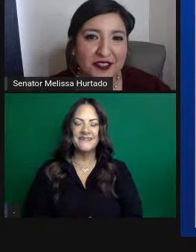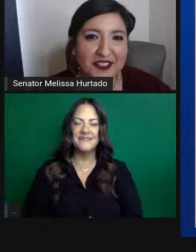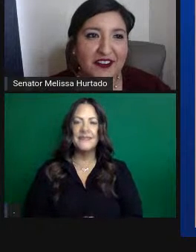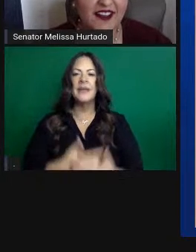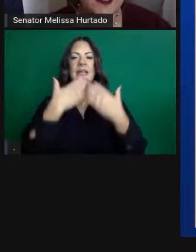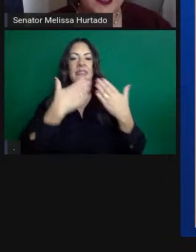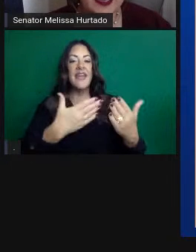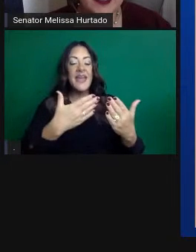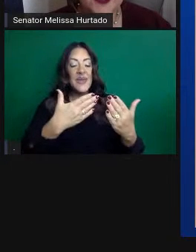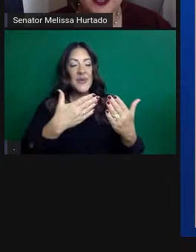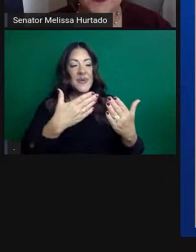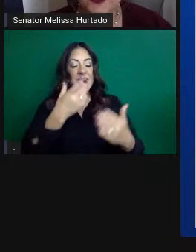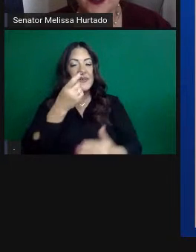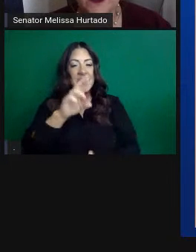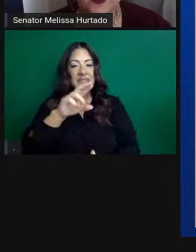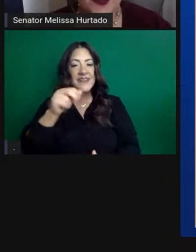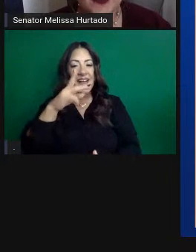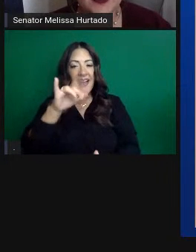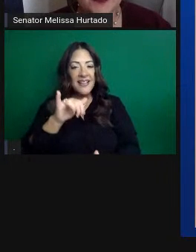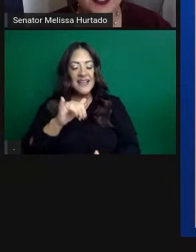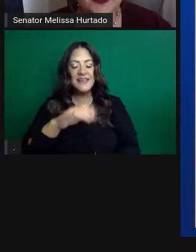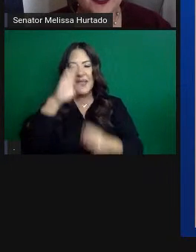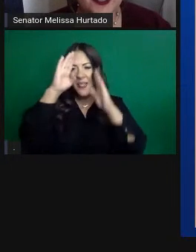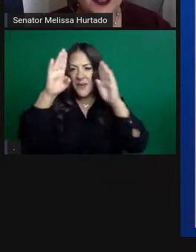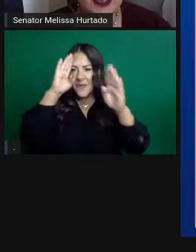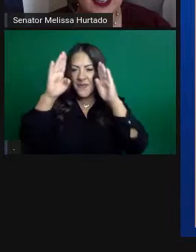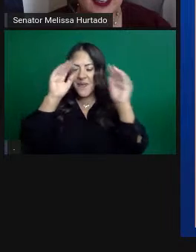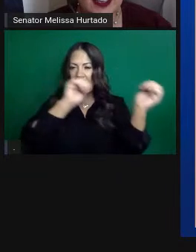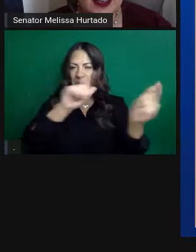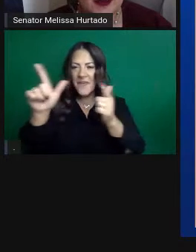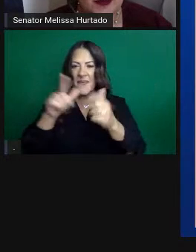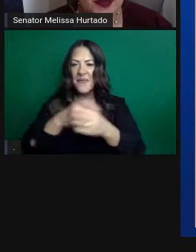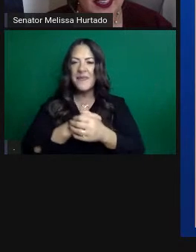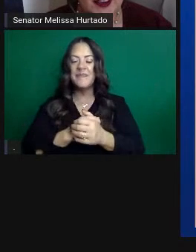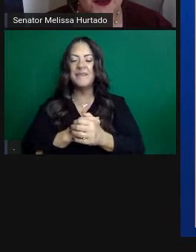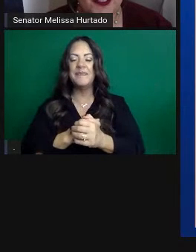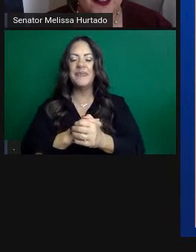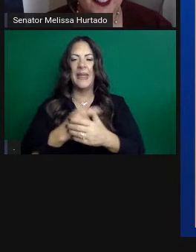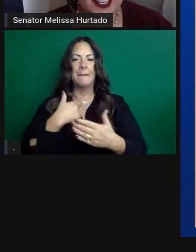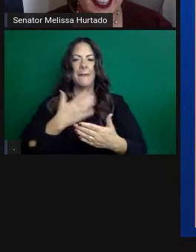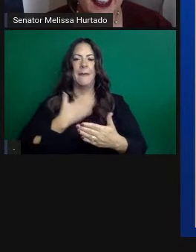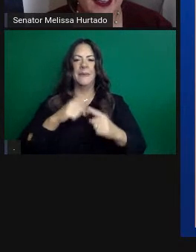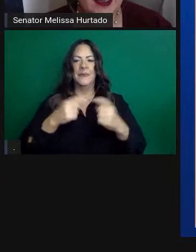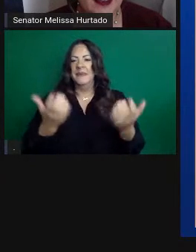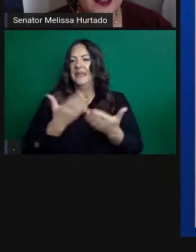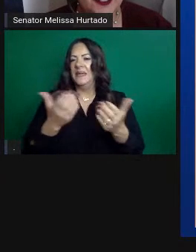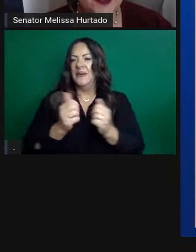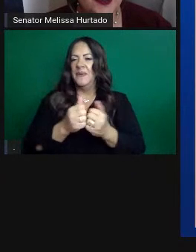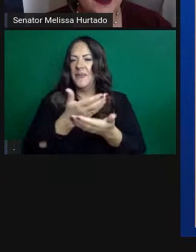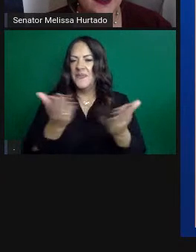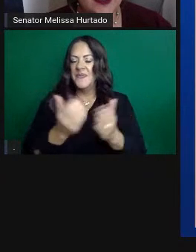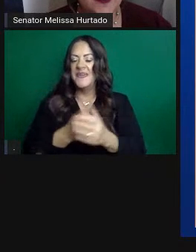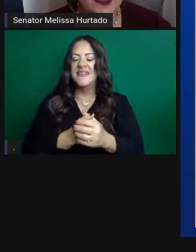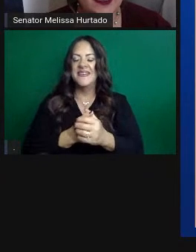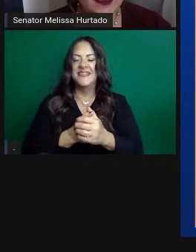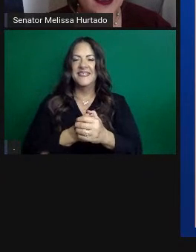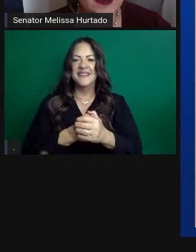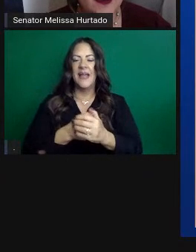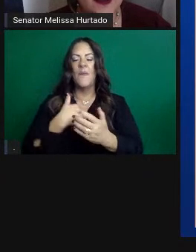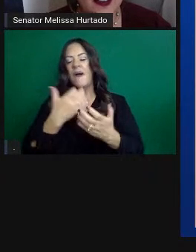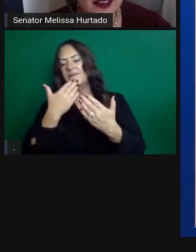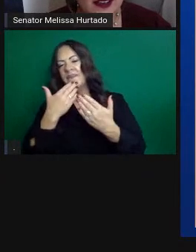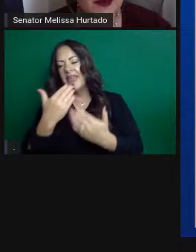Thank you, Secretary Galley, and good afternoon, everyone. It's a pleasure to be here with you all today. I'd like to